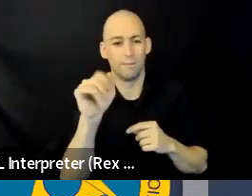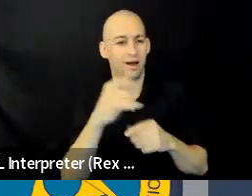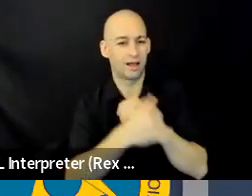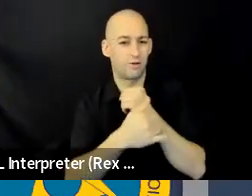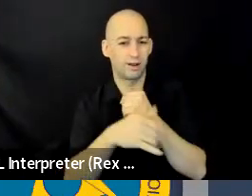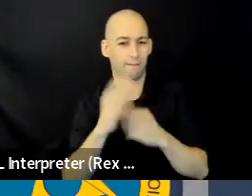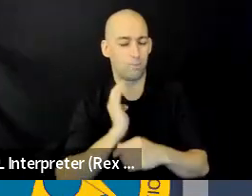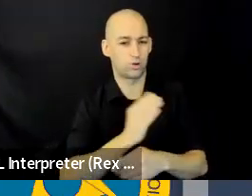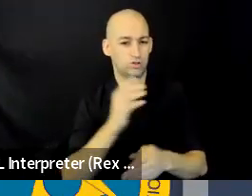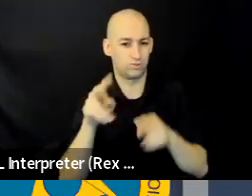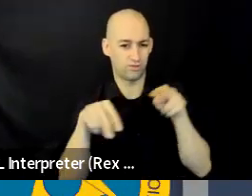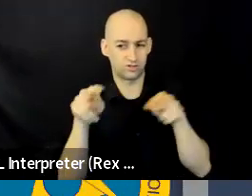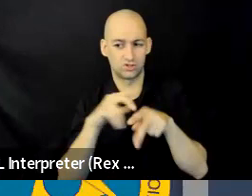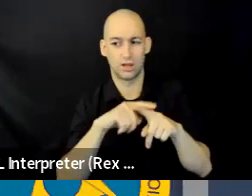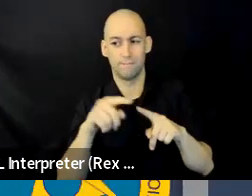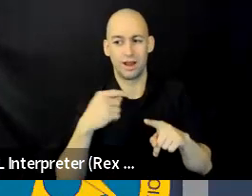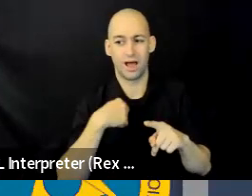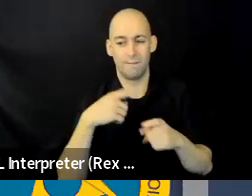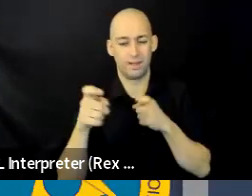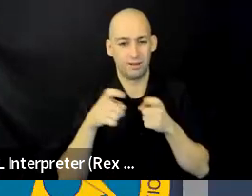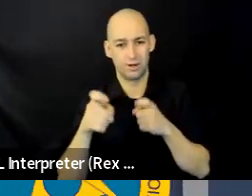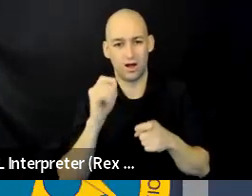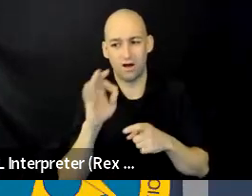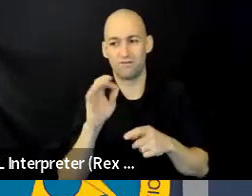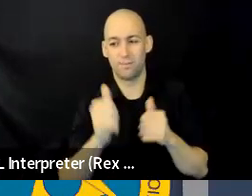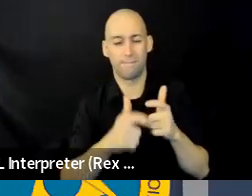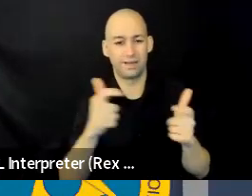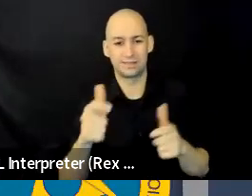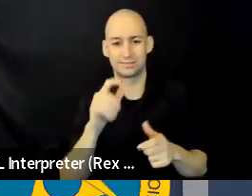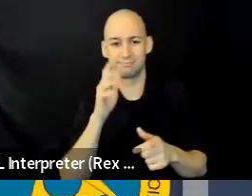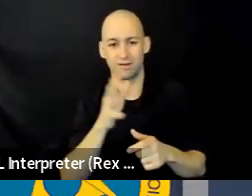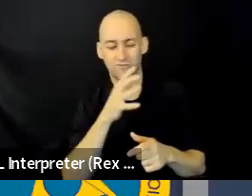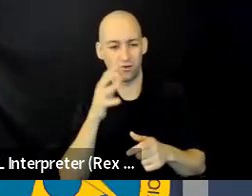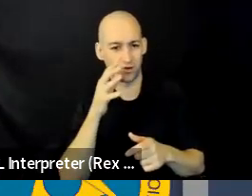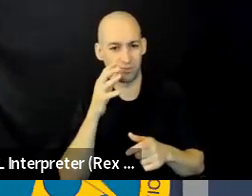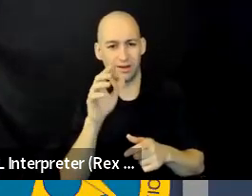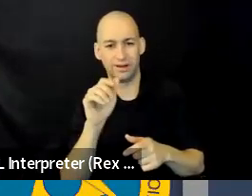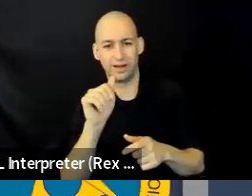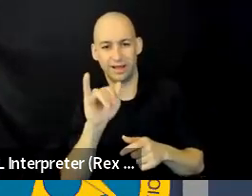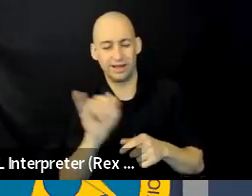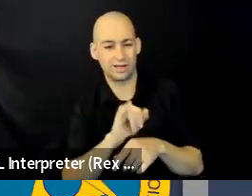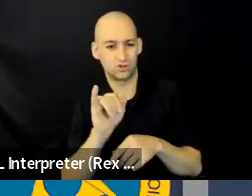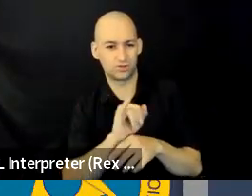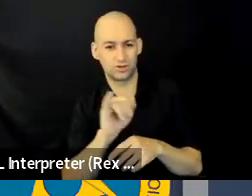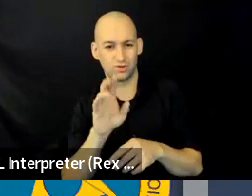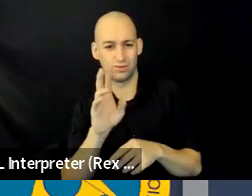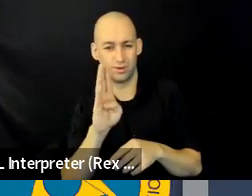manager of the largest organic pasture-based regenerative agricultural farm in the United States, Alexander Family